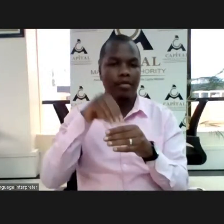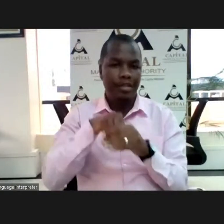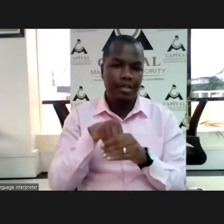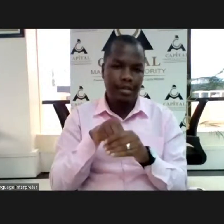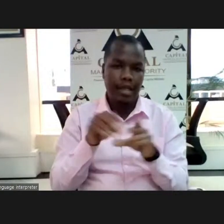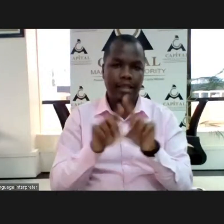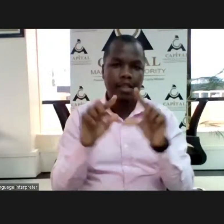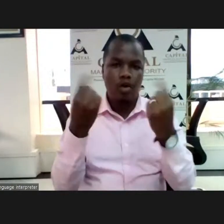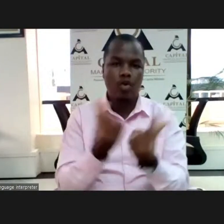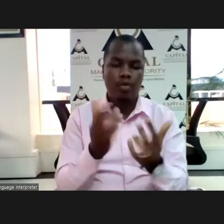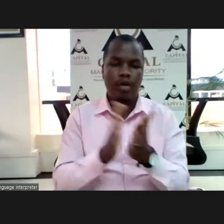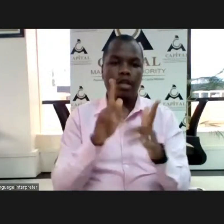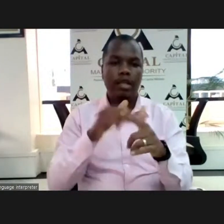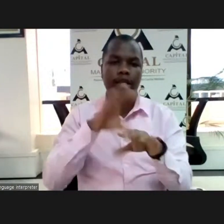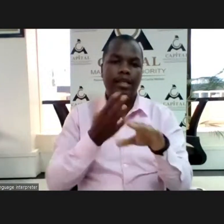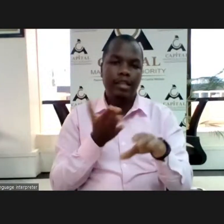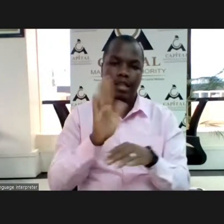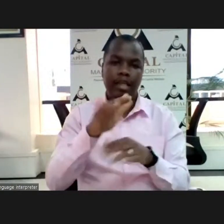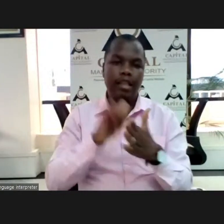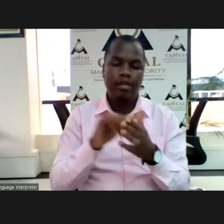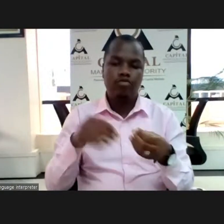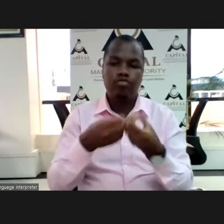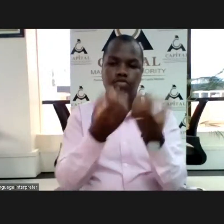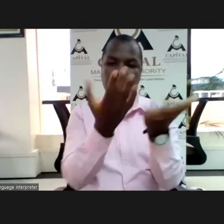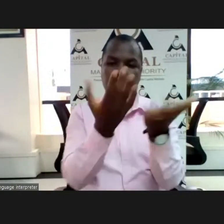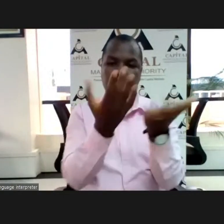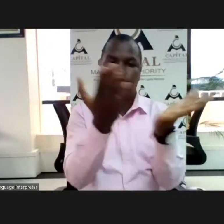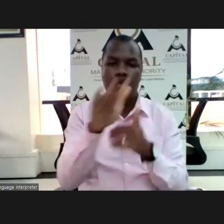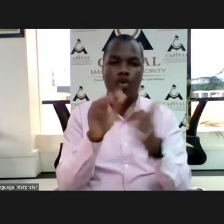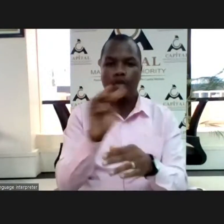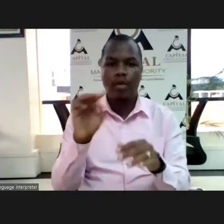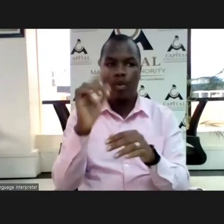a group and then get returns that are distributable to all of them once